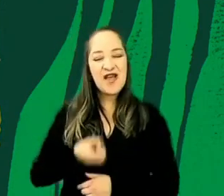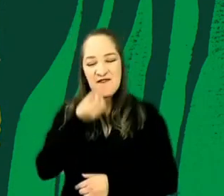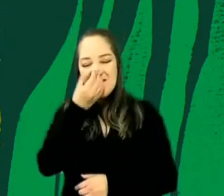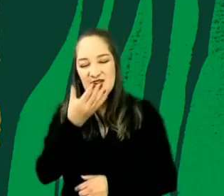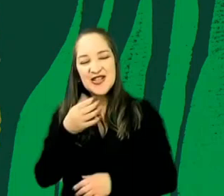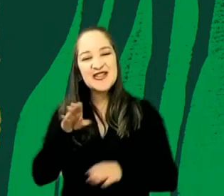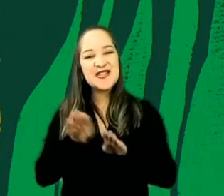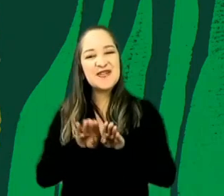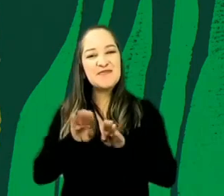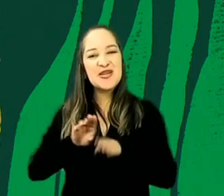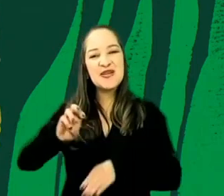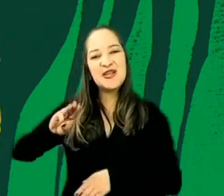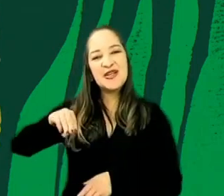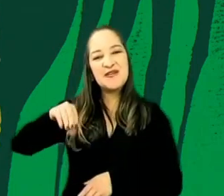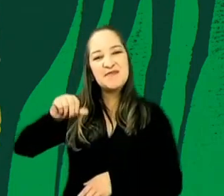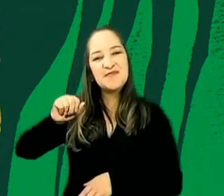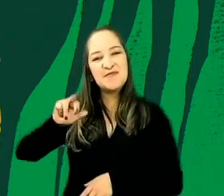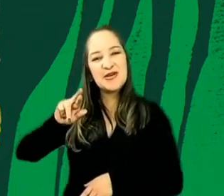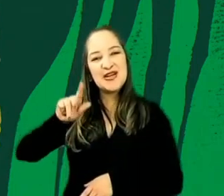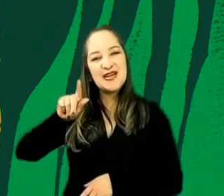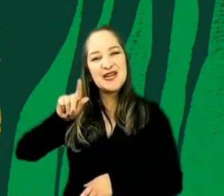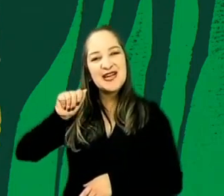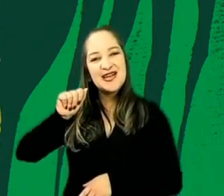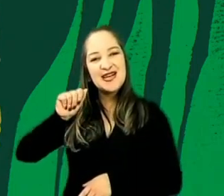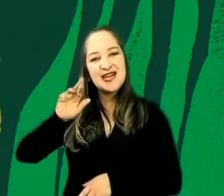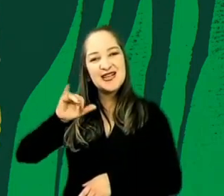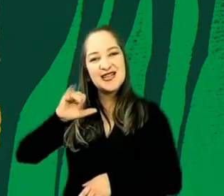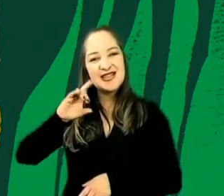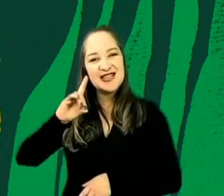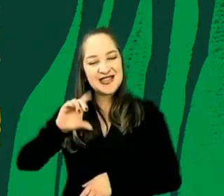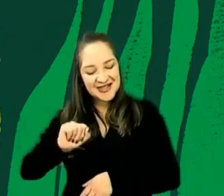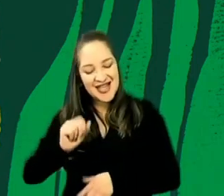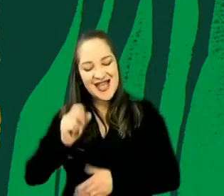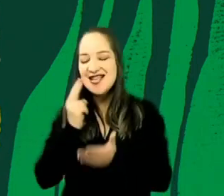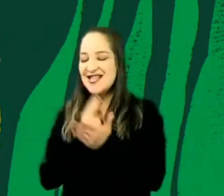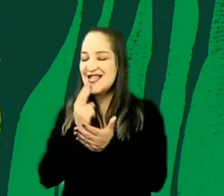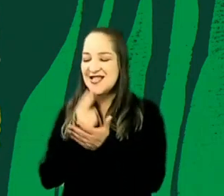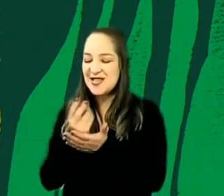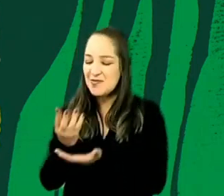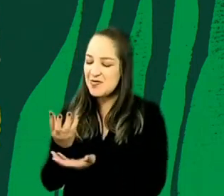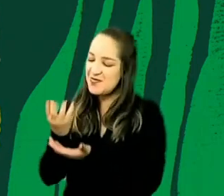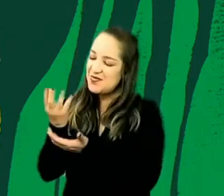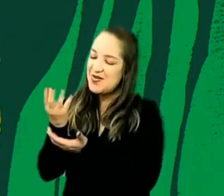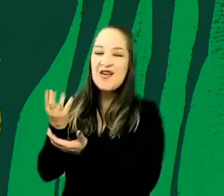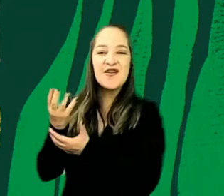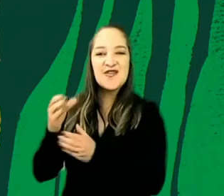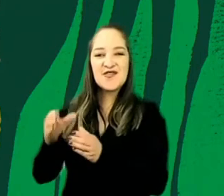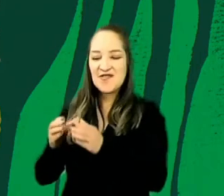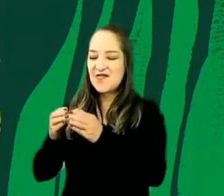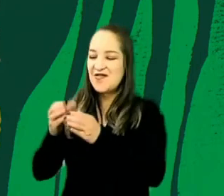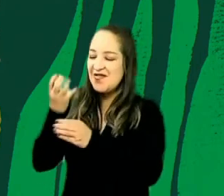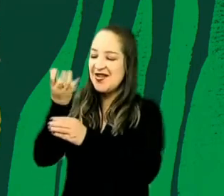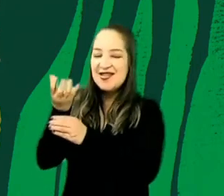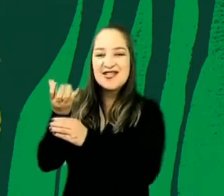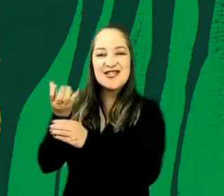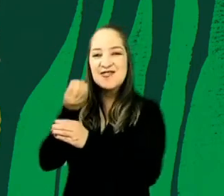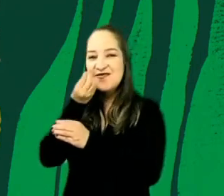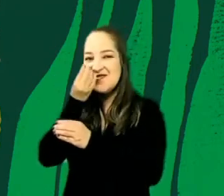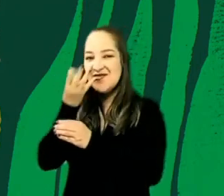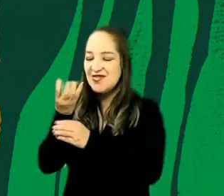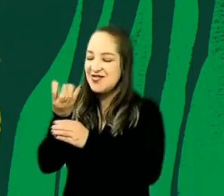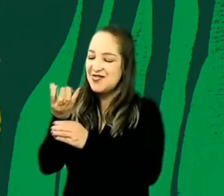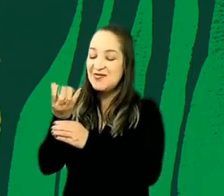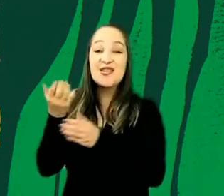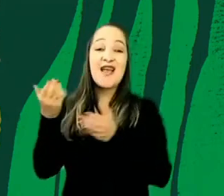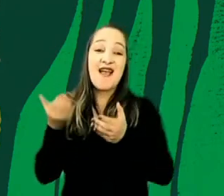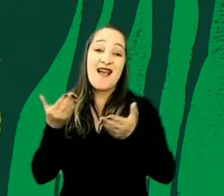daisies. And I've already had vases with plants, potted plants around the house. And but with